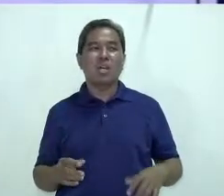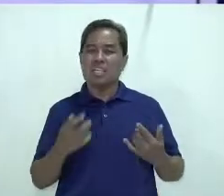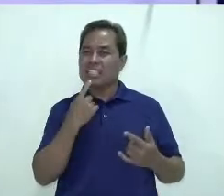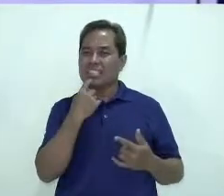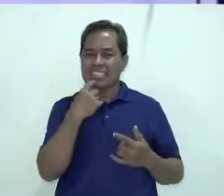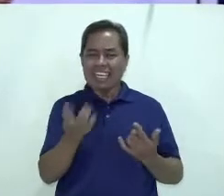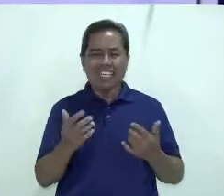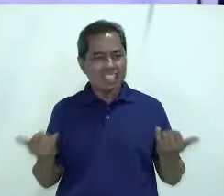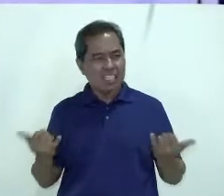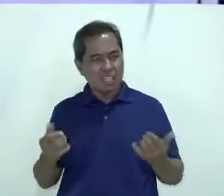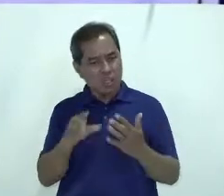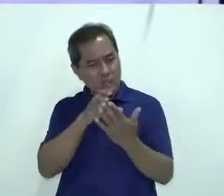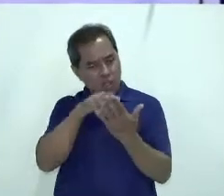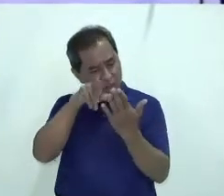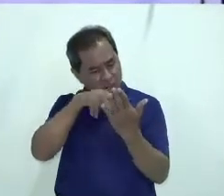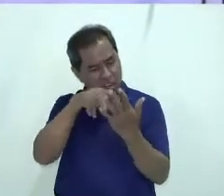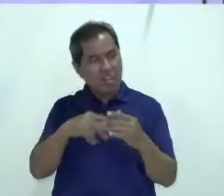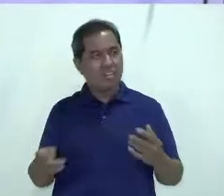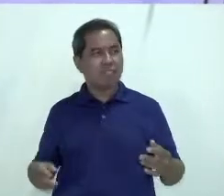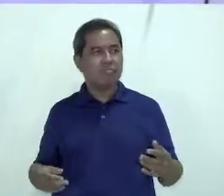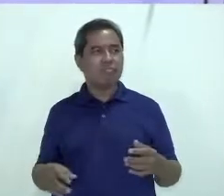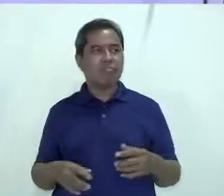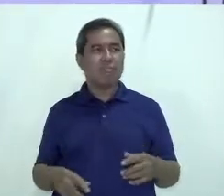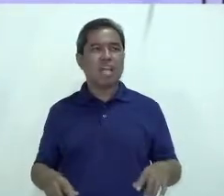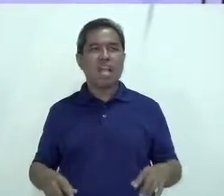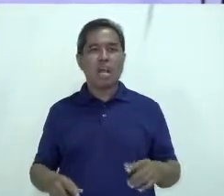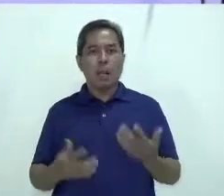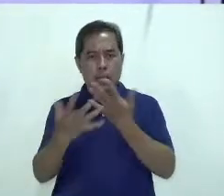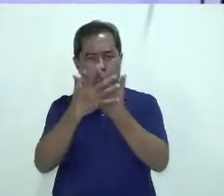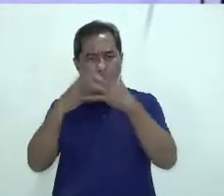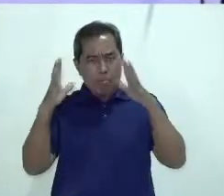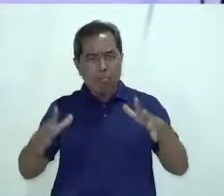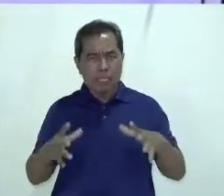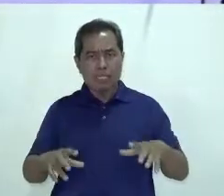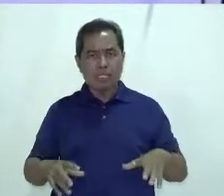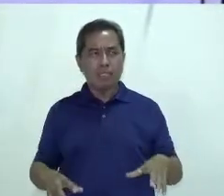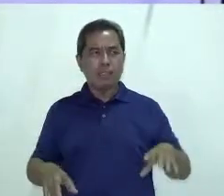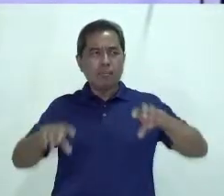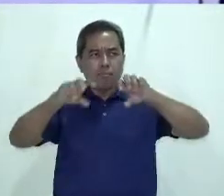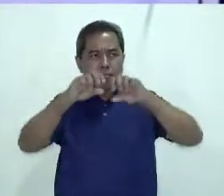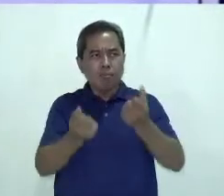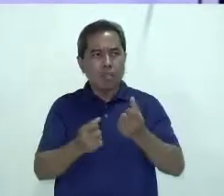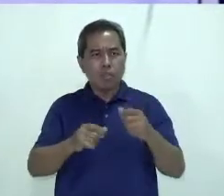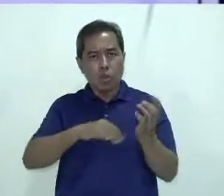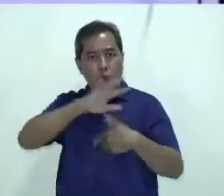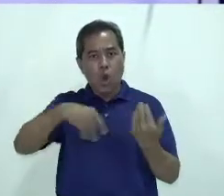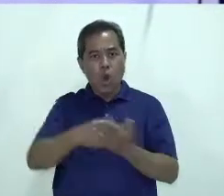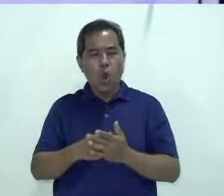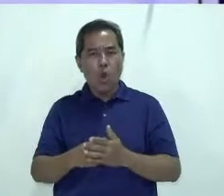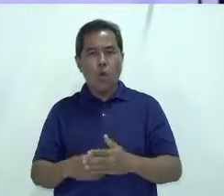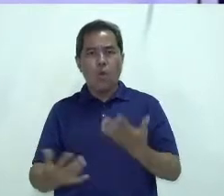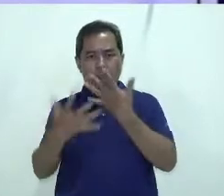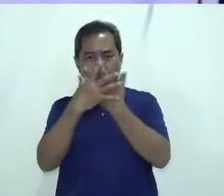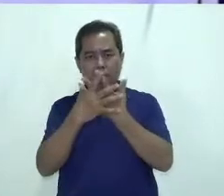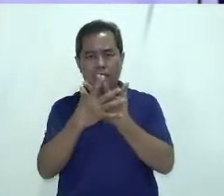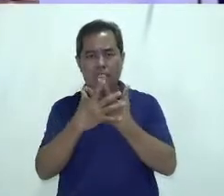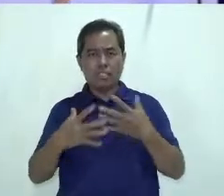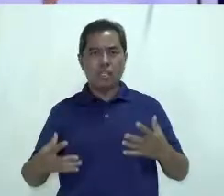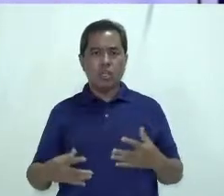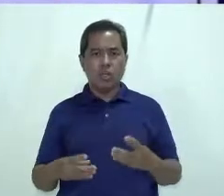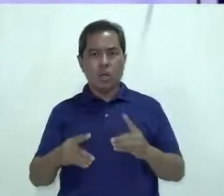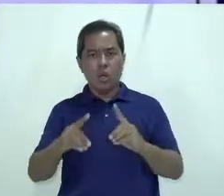here, there was a violent earthquake. The foundations of the prison were shaken. At once, all the prison doors flew open